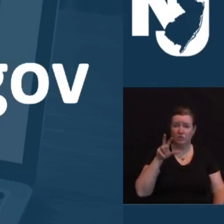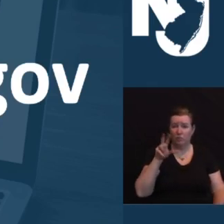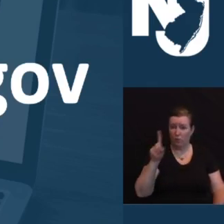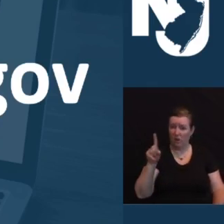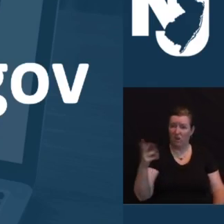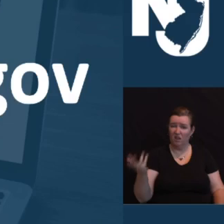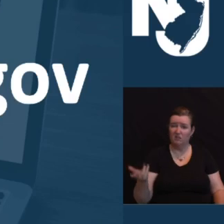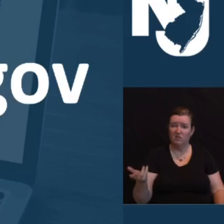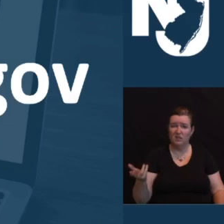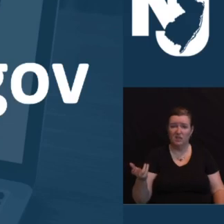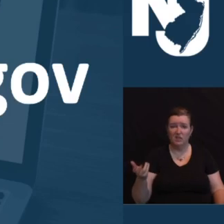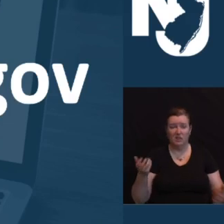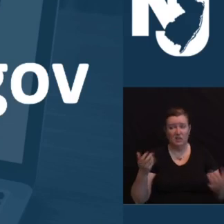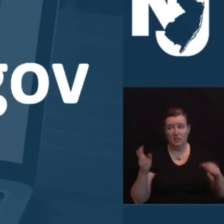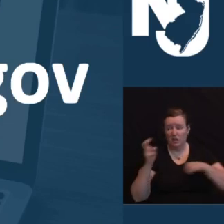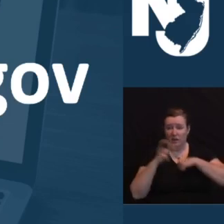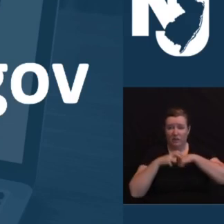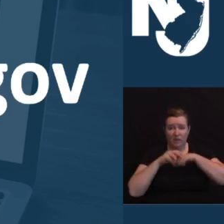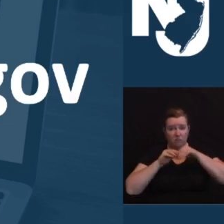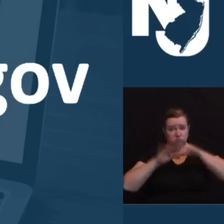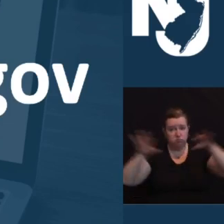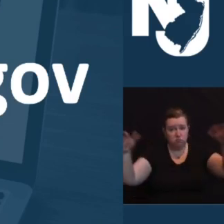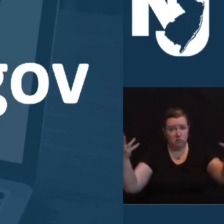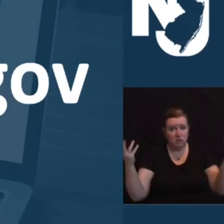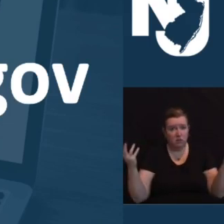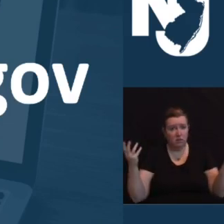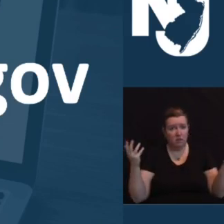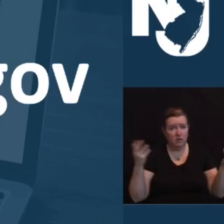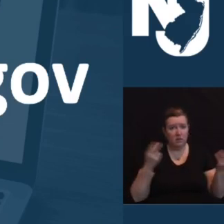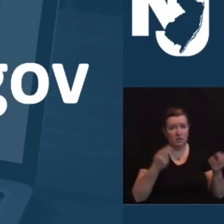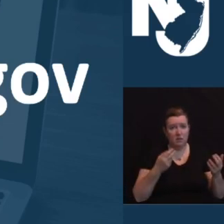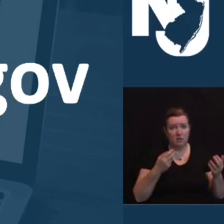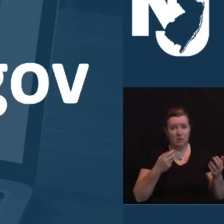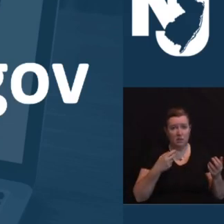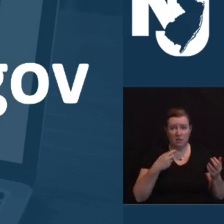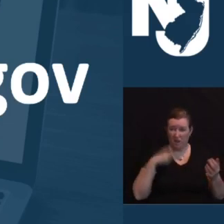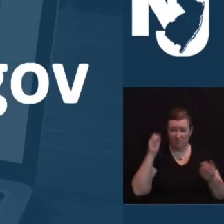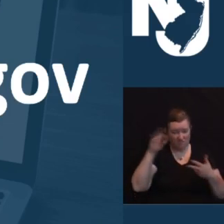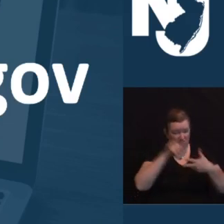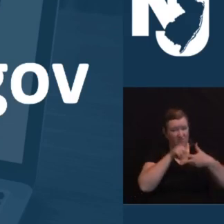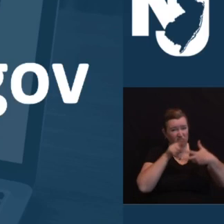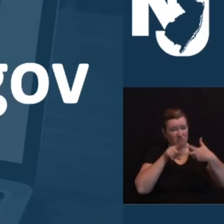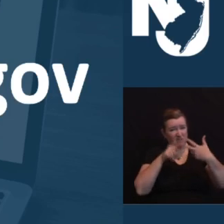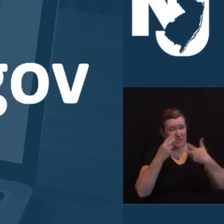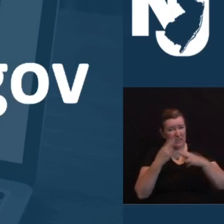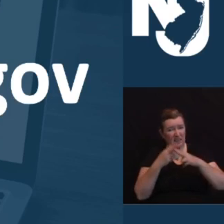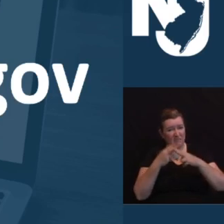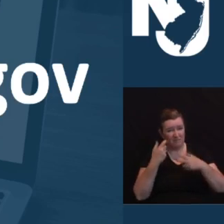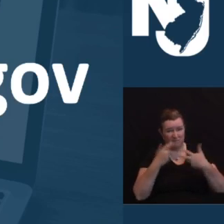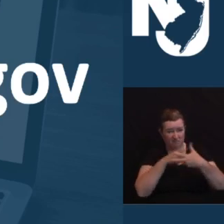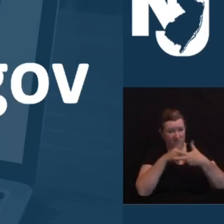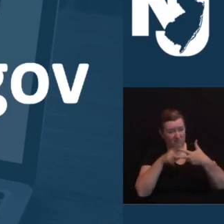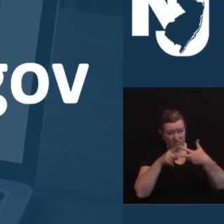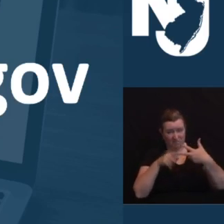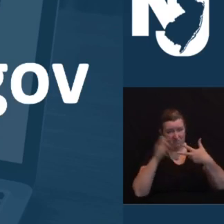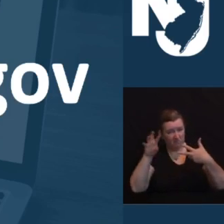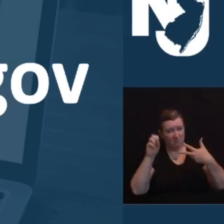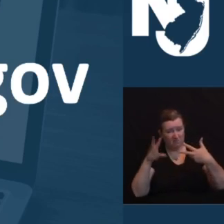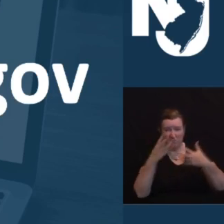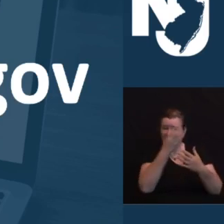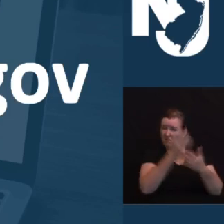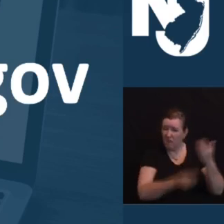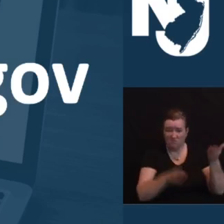memorialize these people every day, they're gone. They're dead. They've left us. Please, please, please continue to do